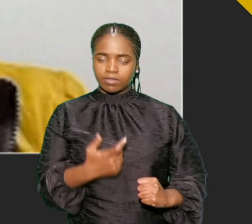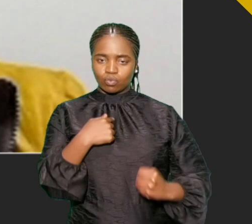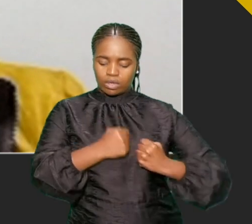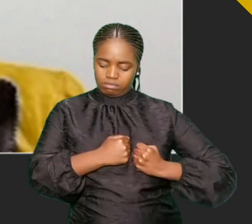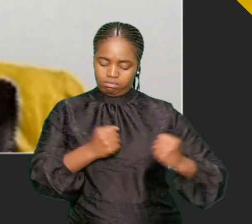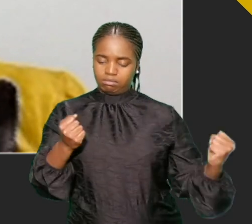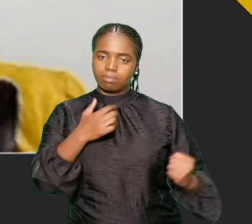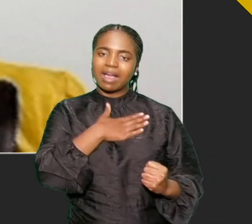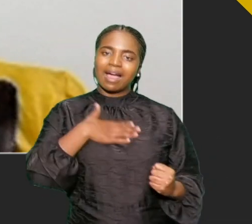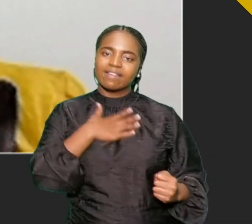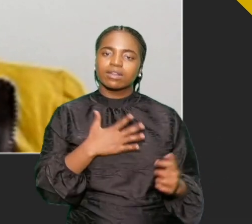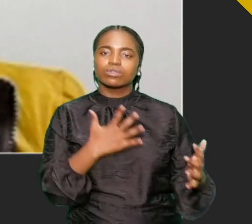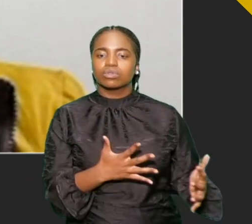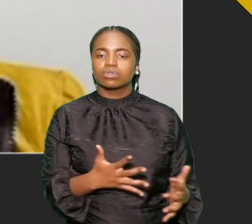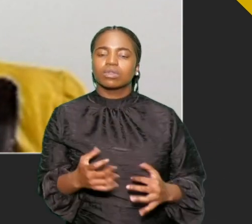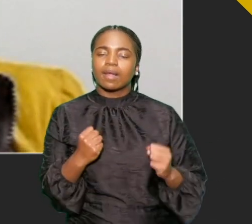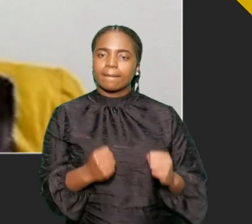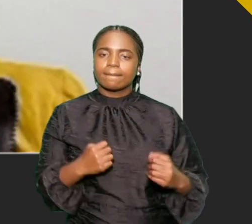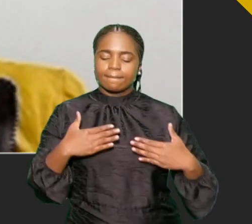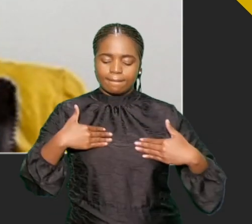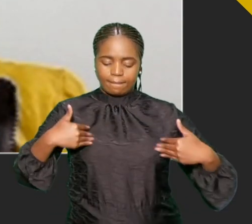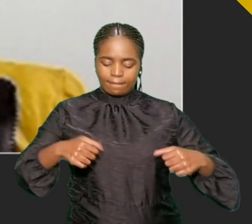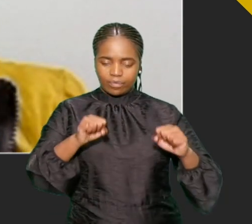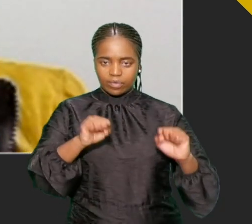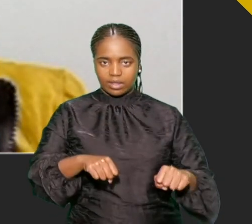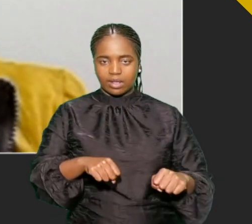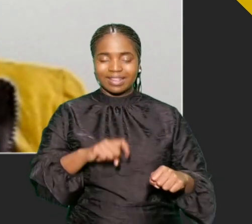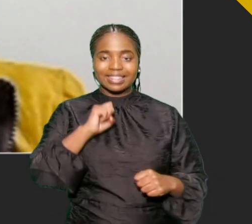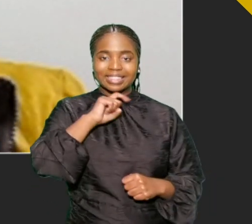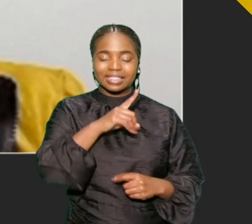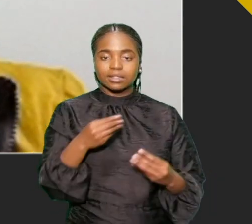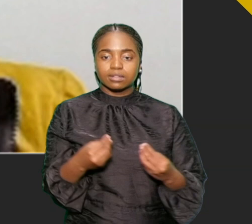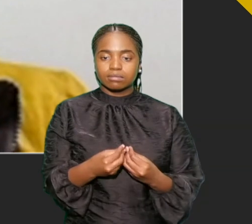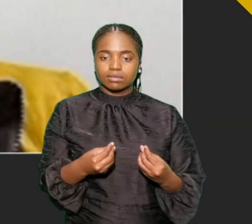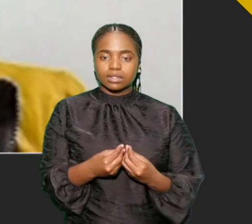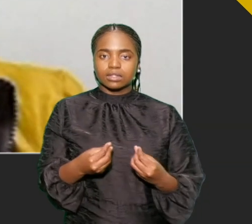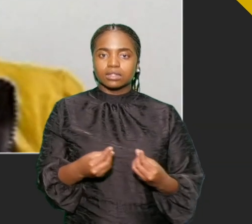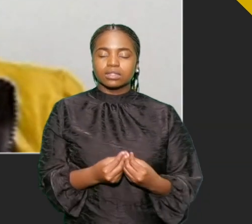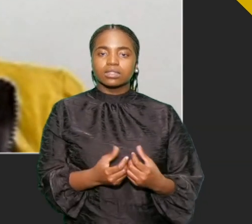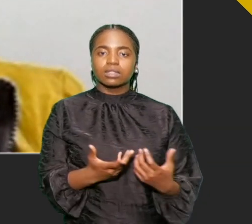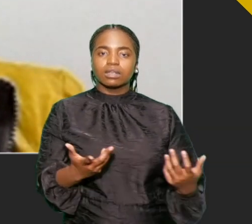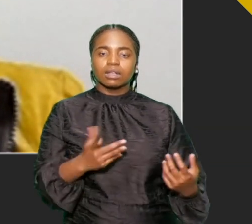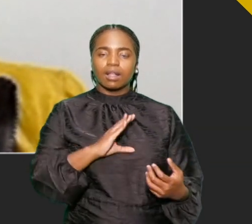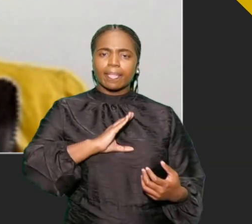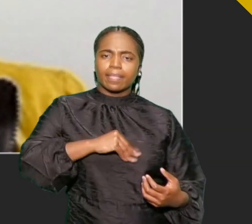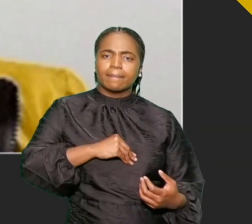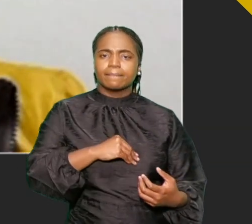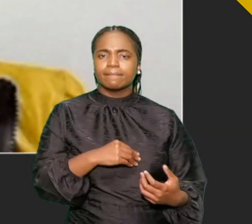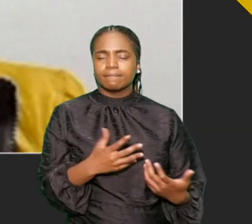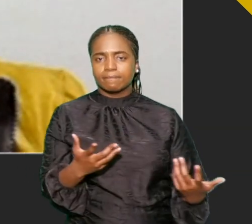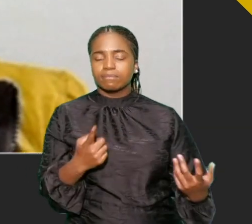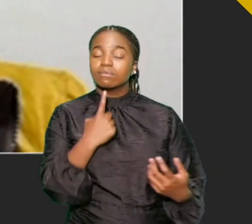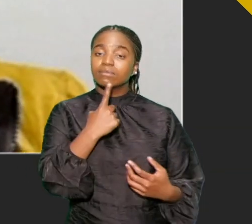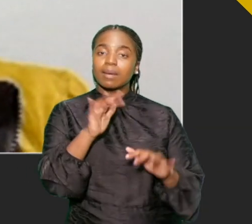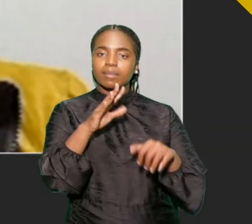express your own emotions. That's how you're going to heal. To pretend that something is not so, it's just hurting yourself in the long run. So tell